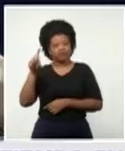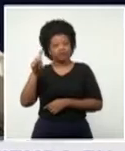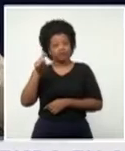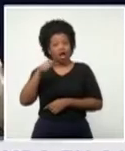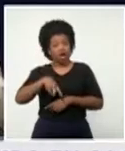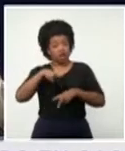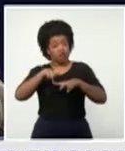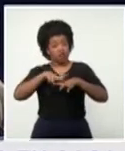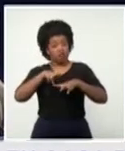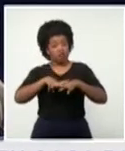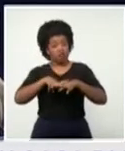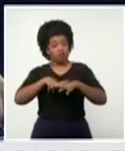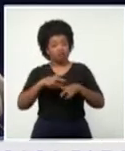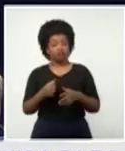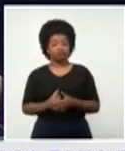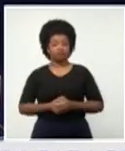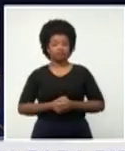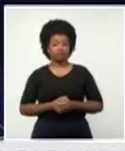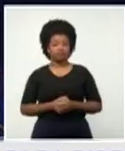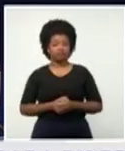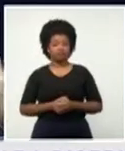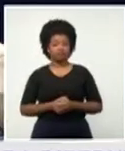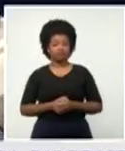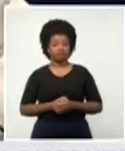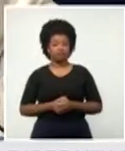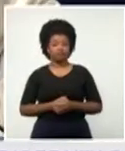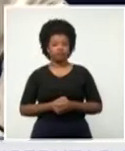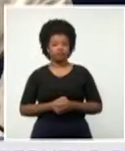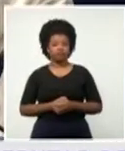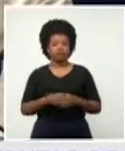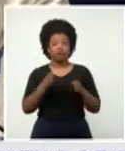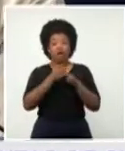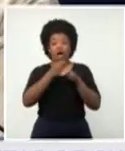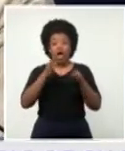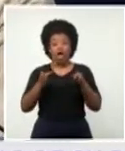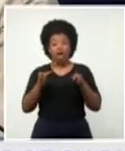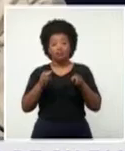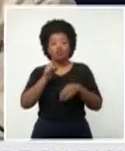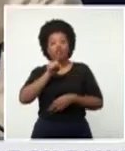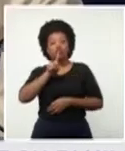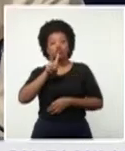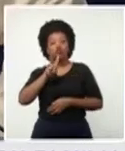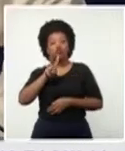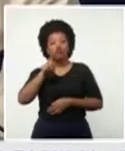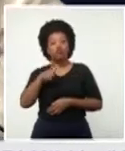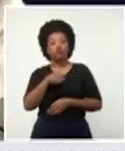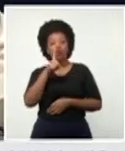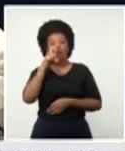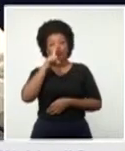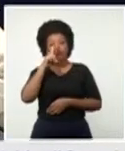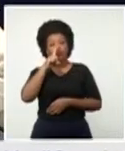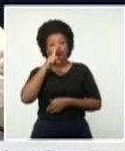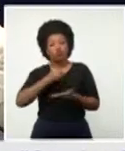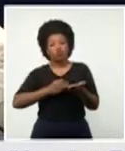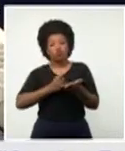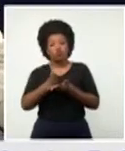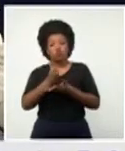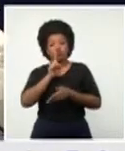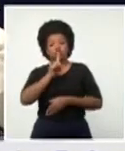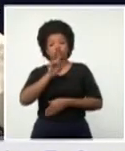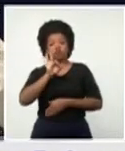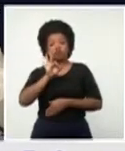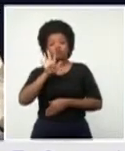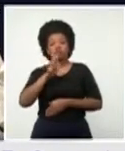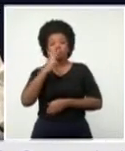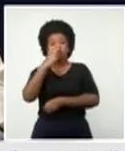Soto Military Hospital here in Havana. As of the 12th of June, the same 185 countries